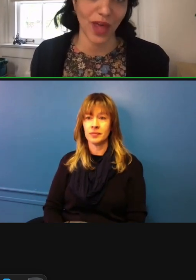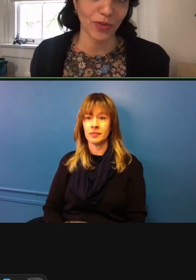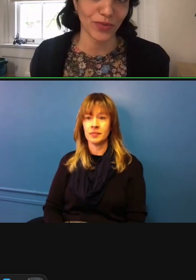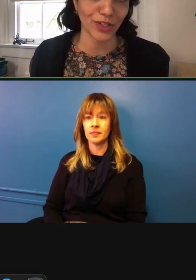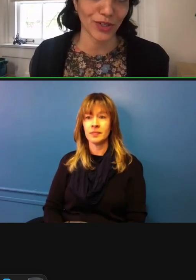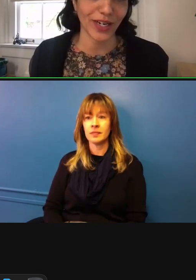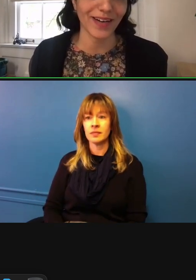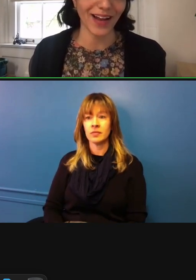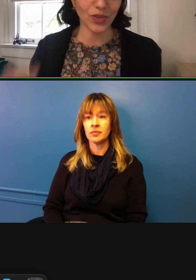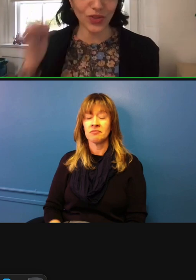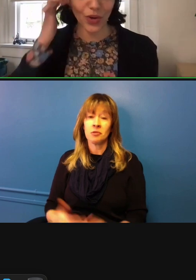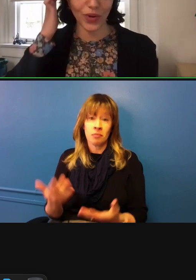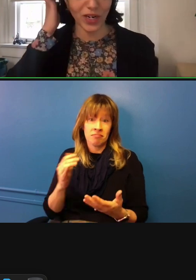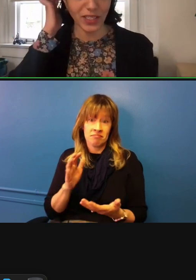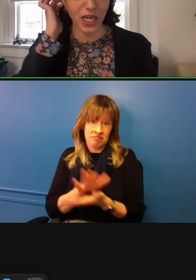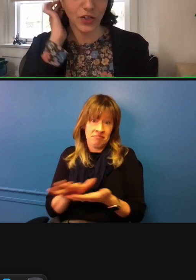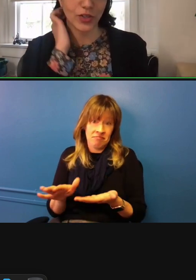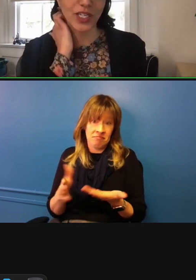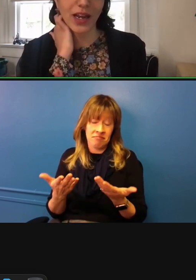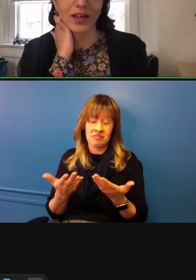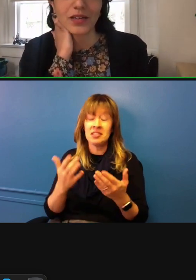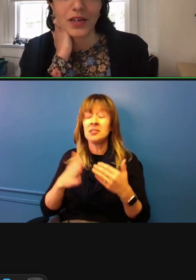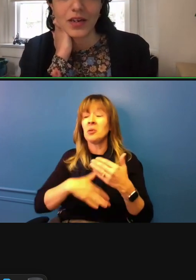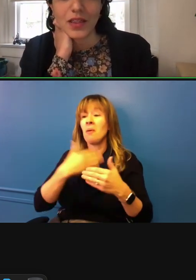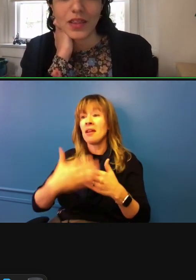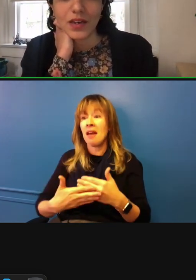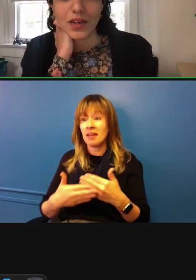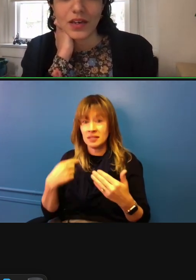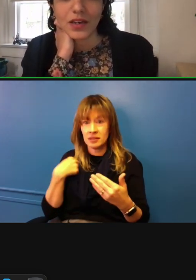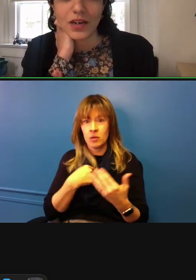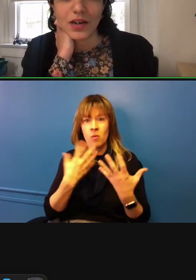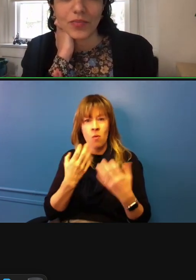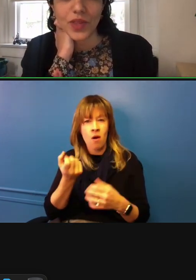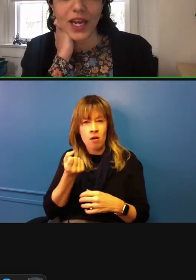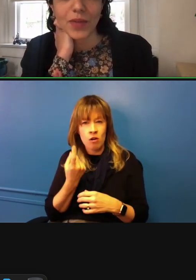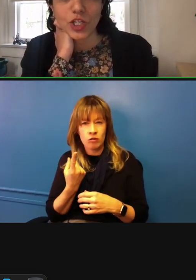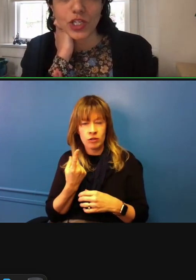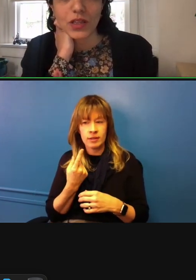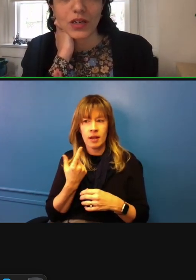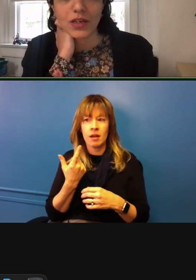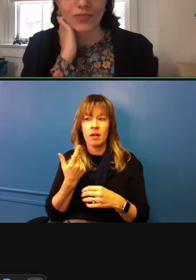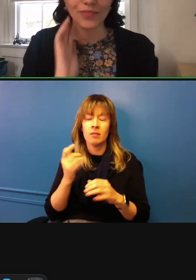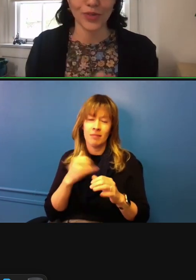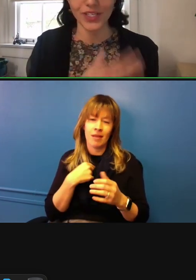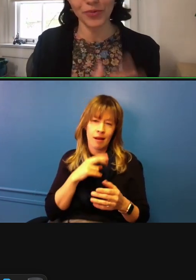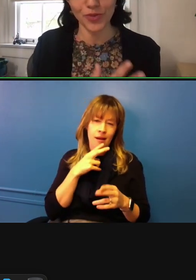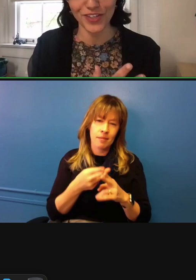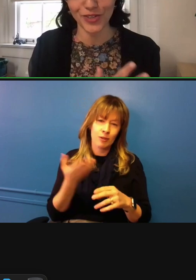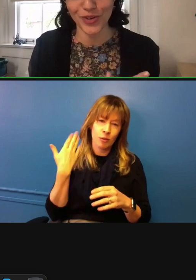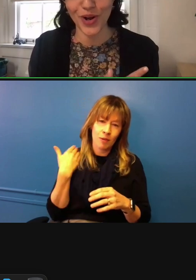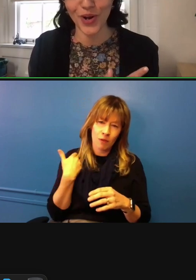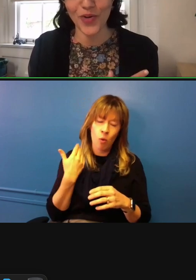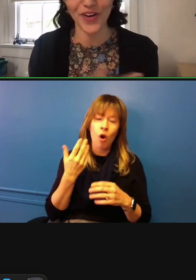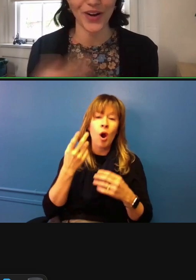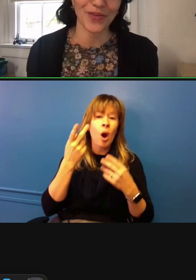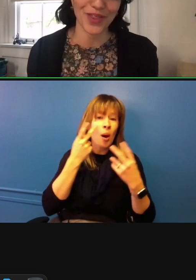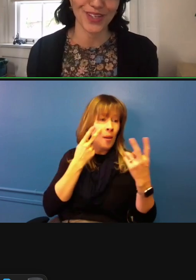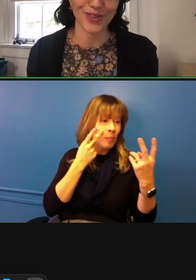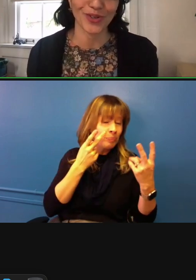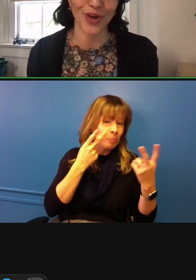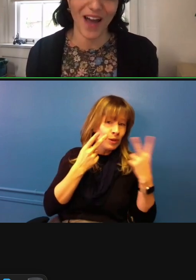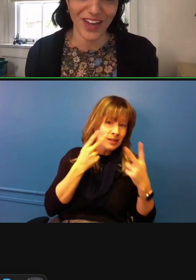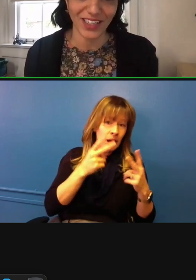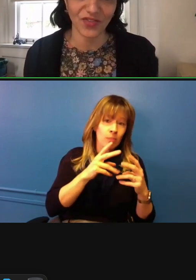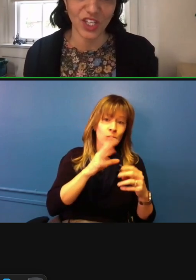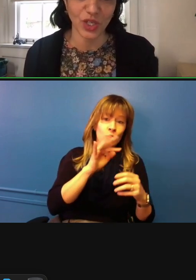Okay, so that was reassuring. Next, though, we wanted to understand like I mentioned, the perceptual features are all covariant